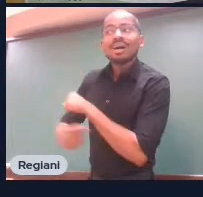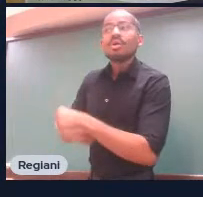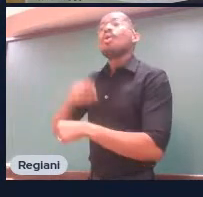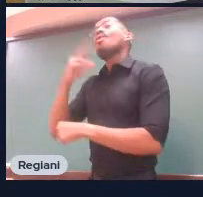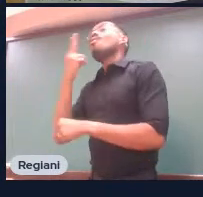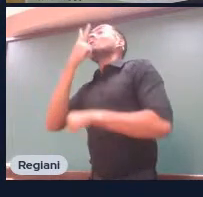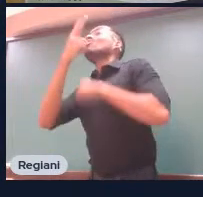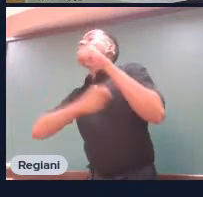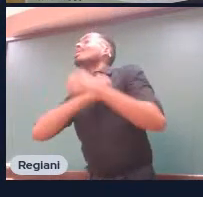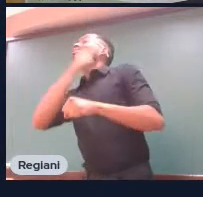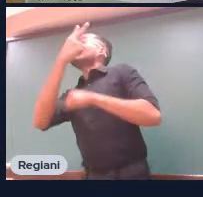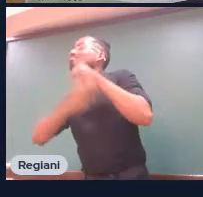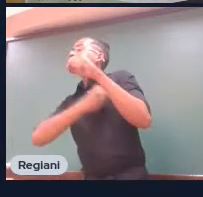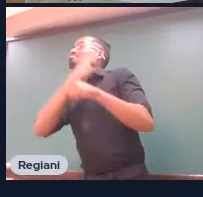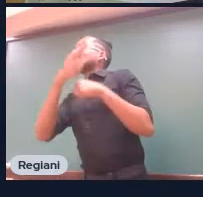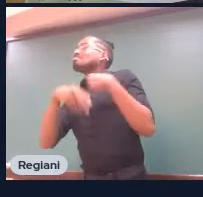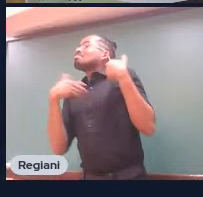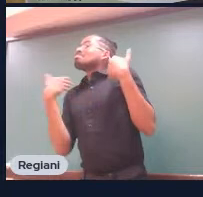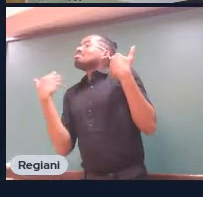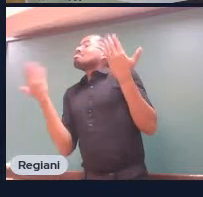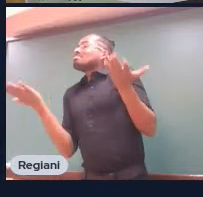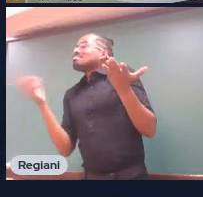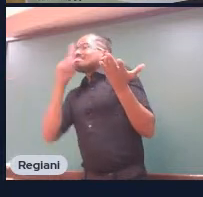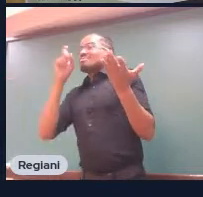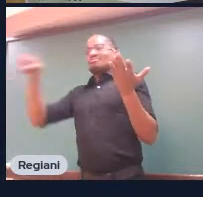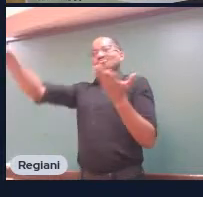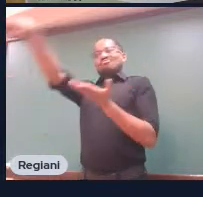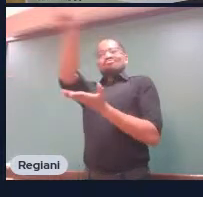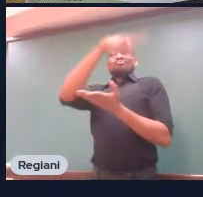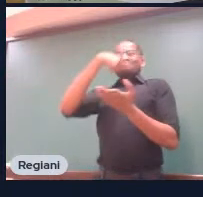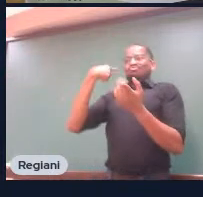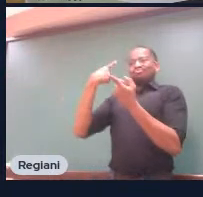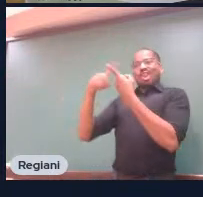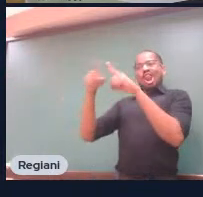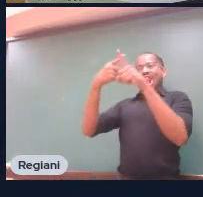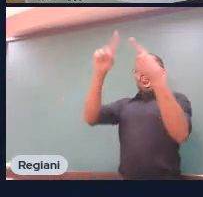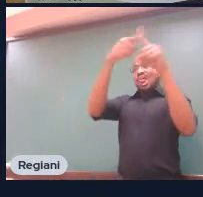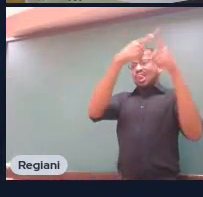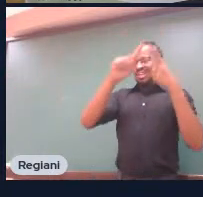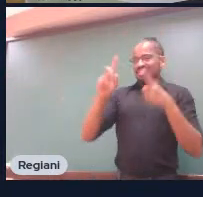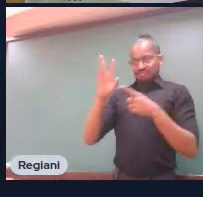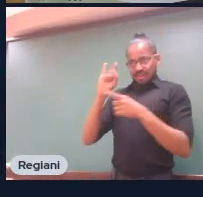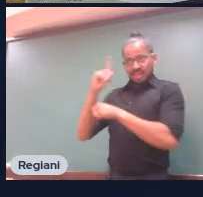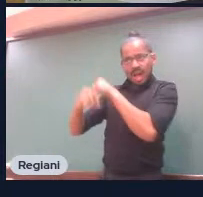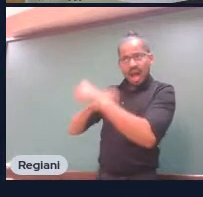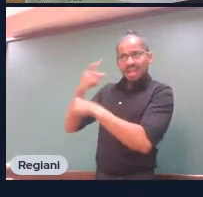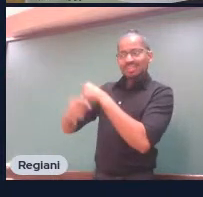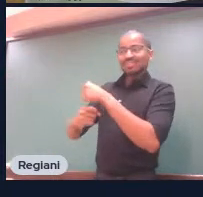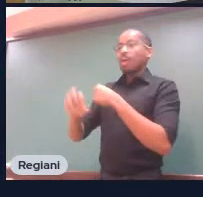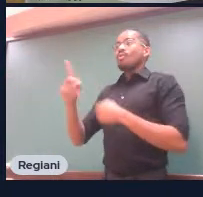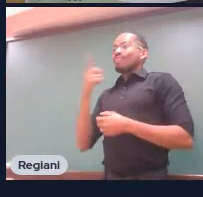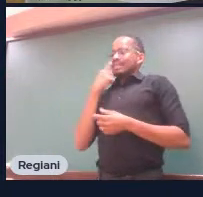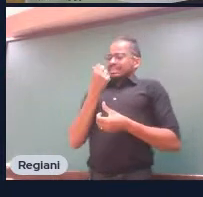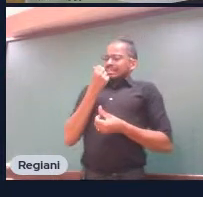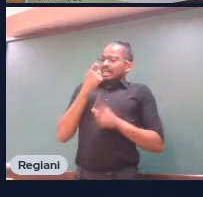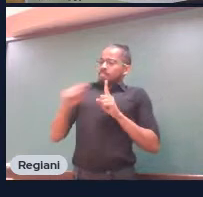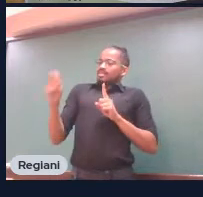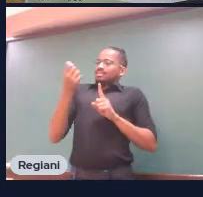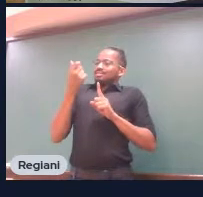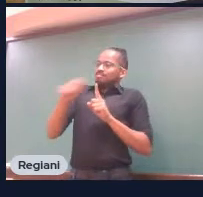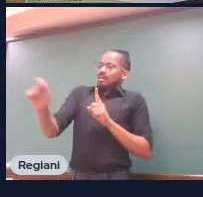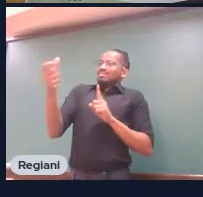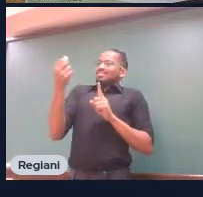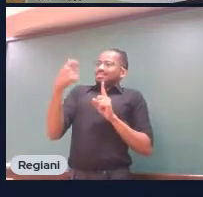slide. Will we have annual conferences? Will we hold it every 6 months because we're